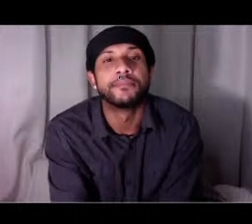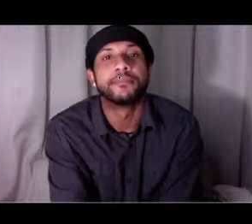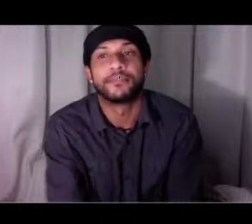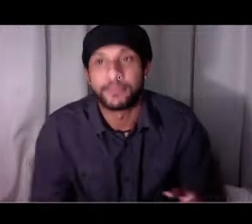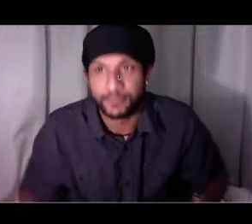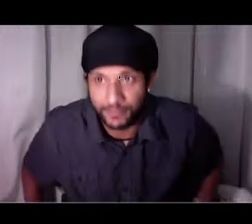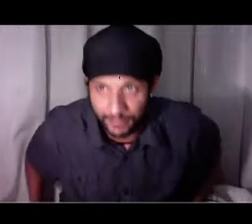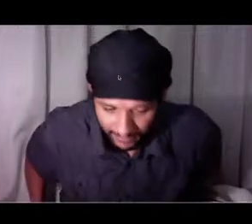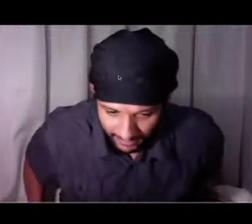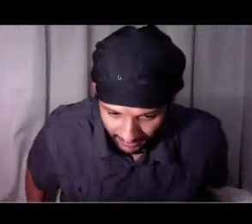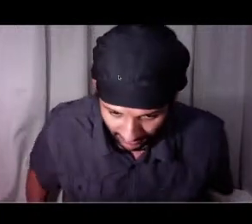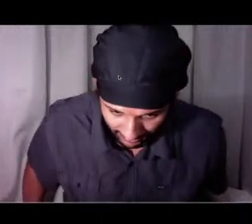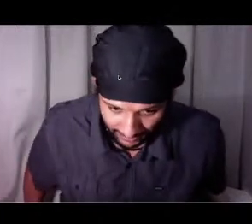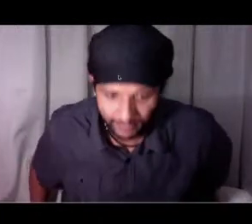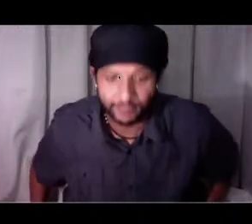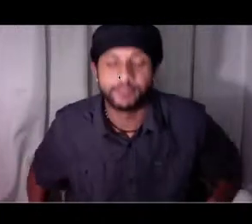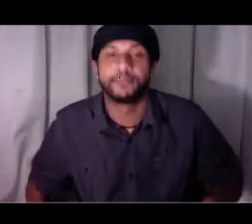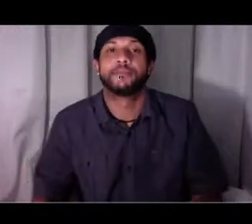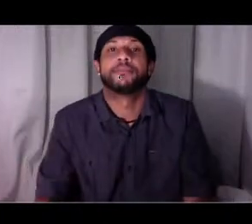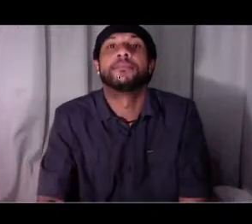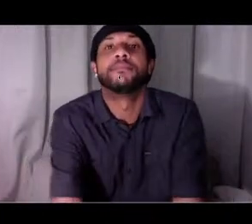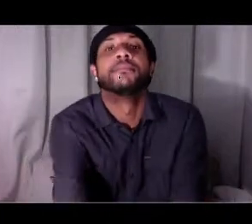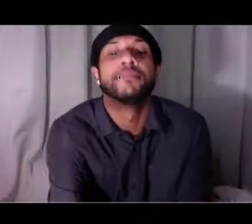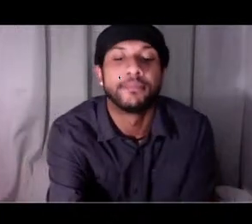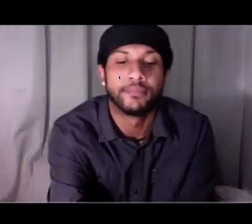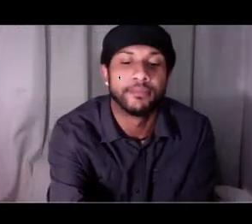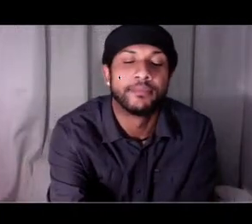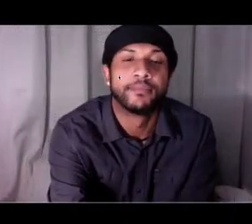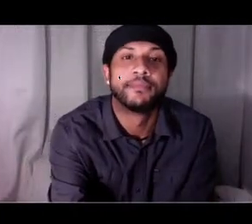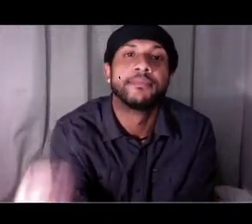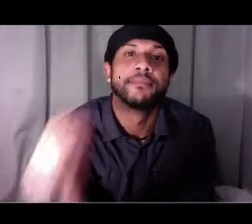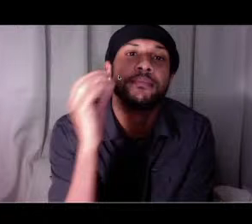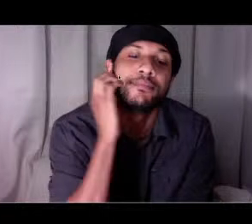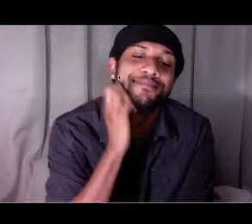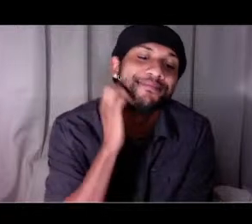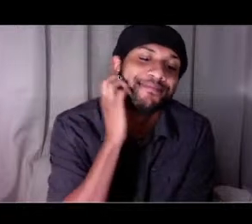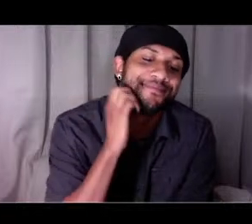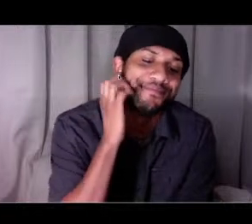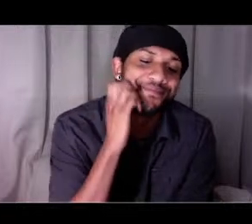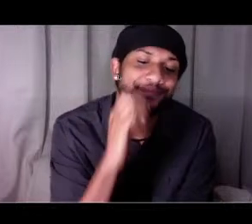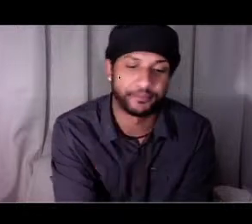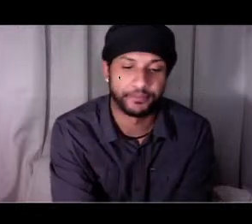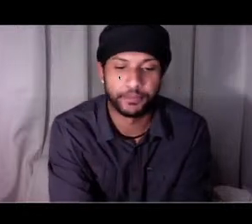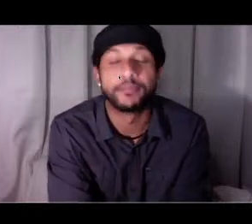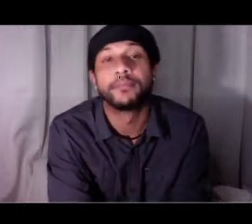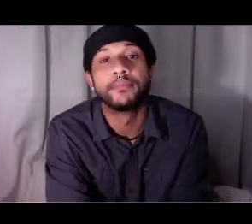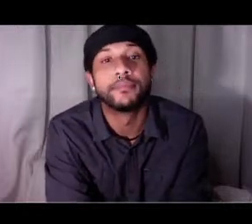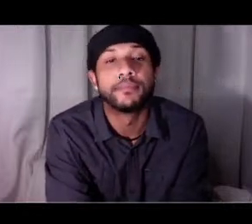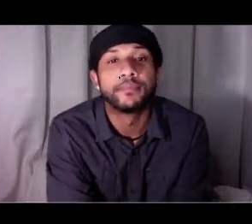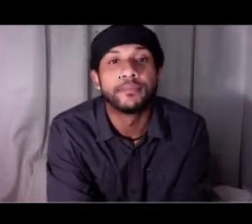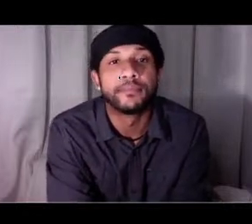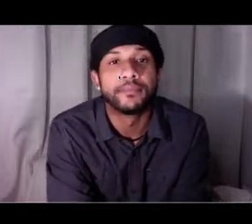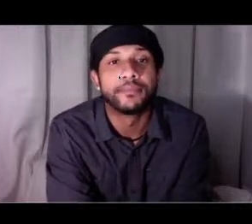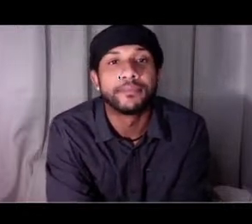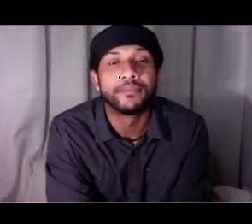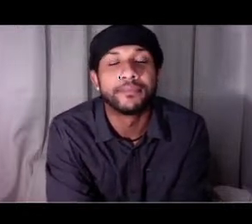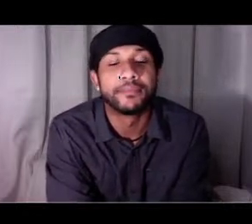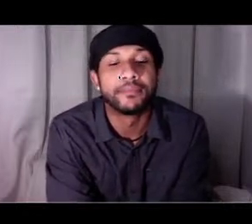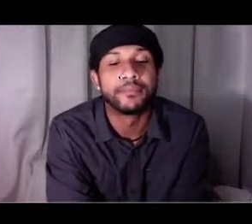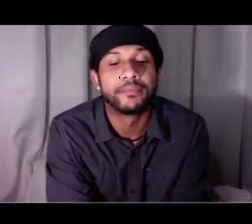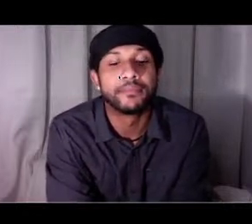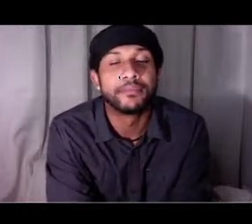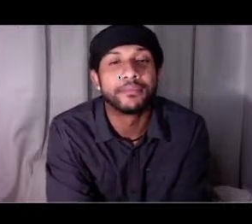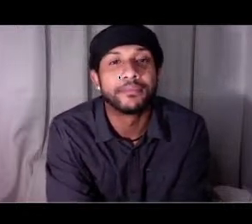um also thank you for the 33rd annual science an engineer even though it is